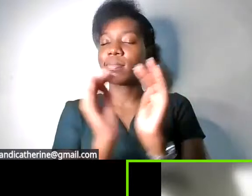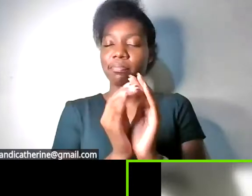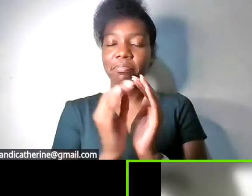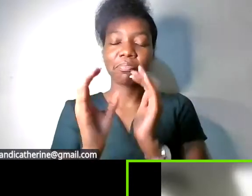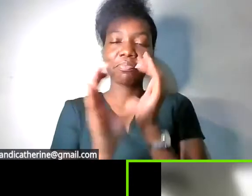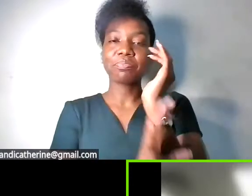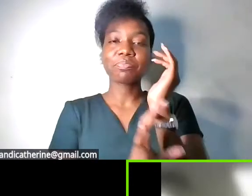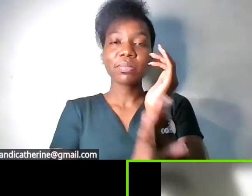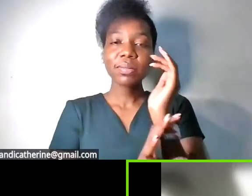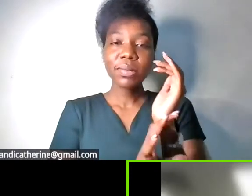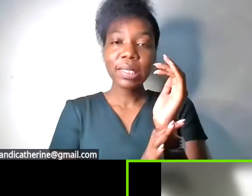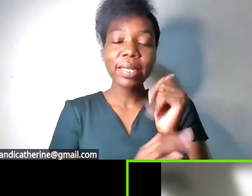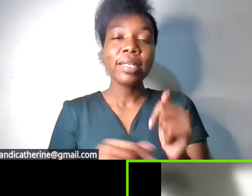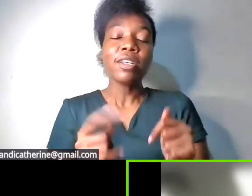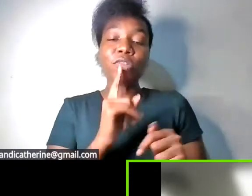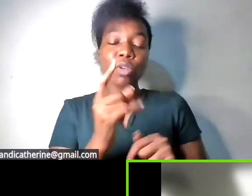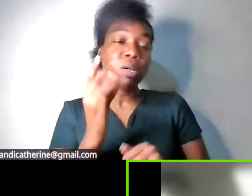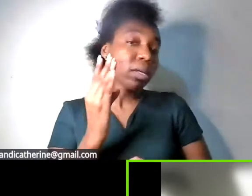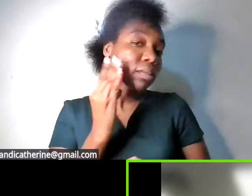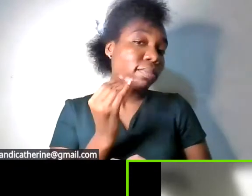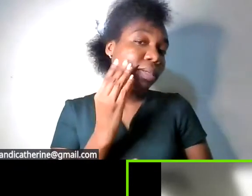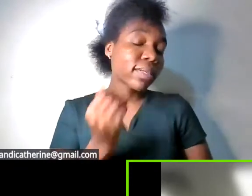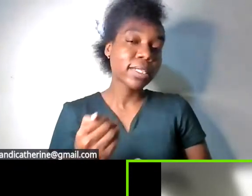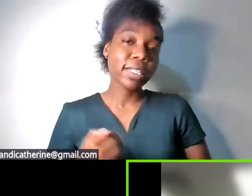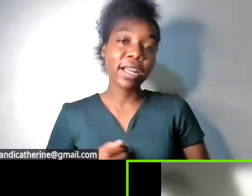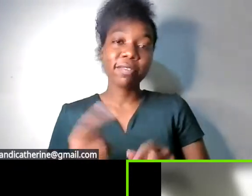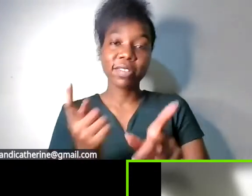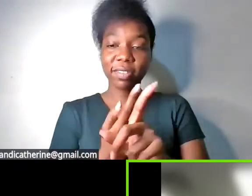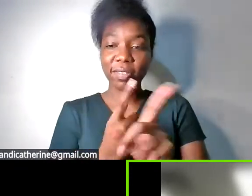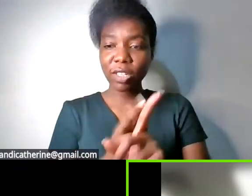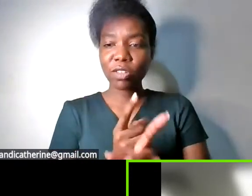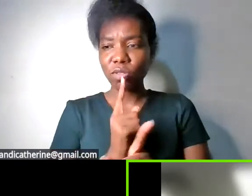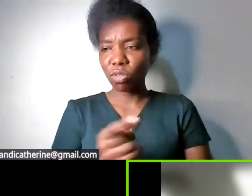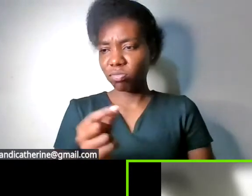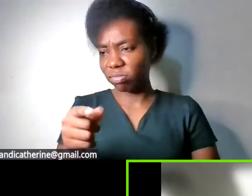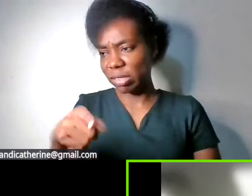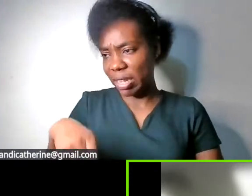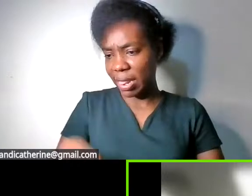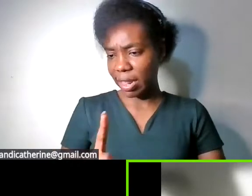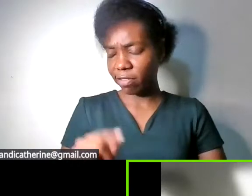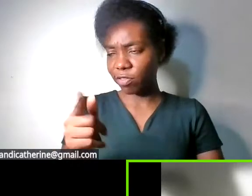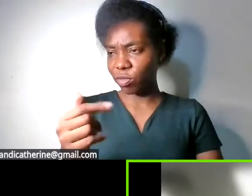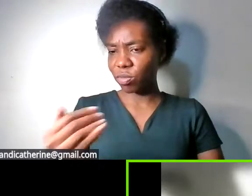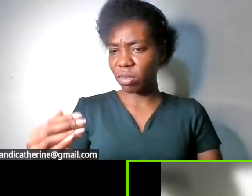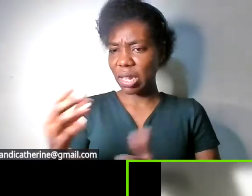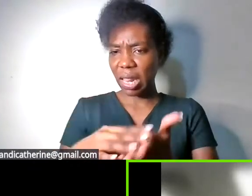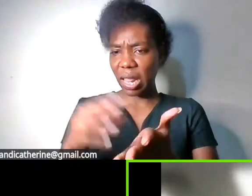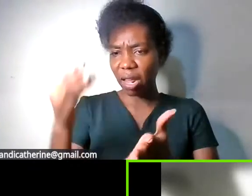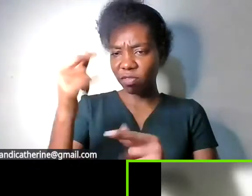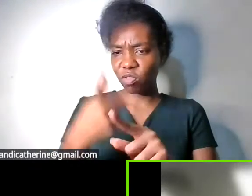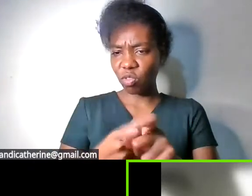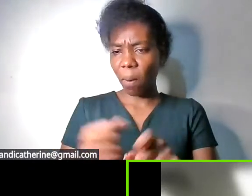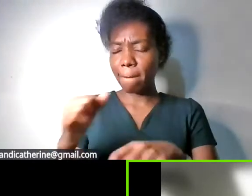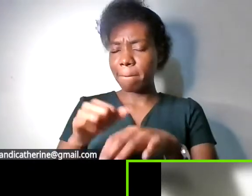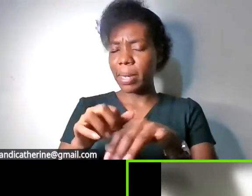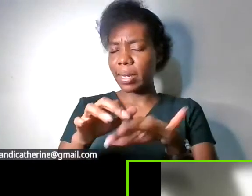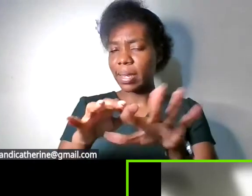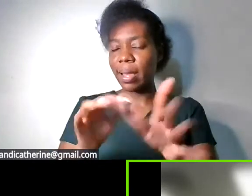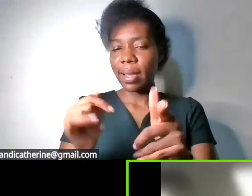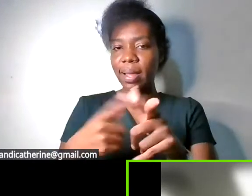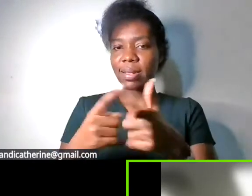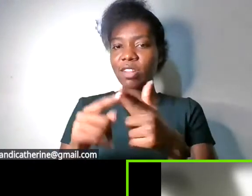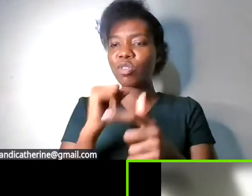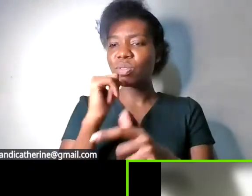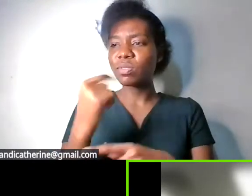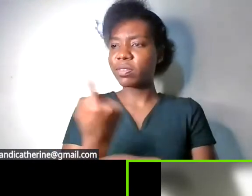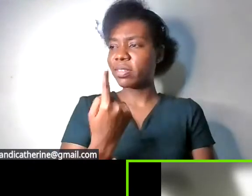it, by yourself through life learning, and you actually learn from your peers and not just from books or the internet. You get to interact